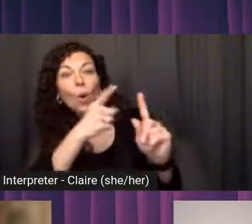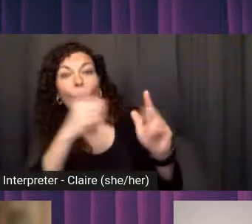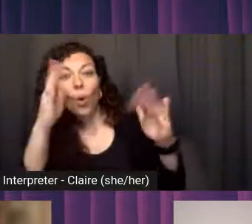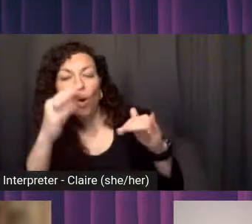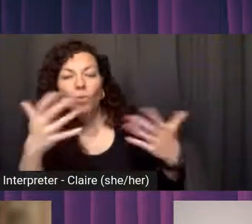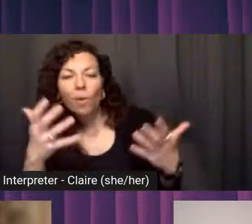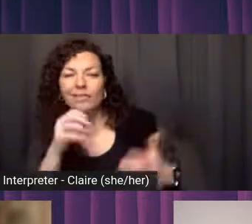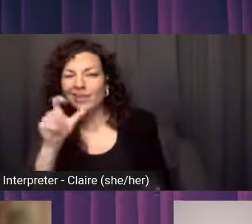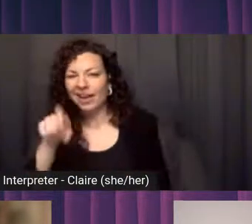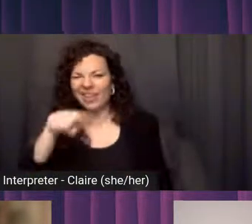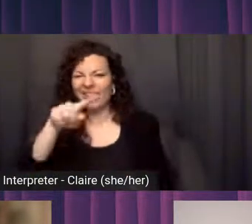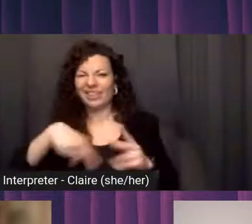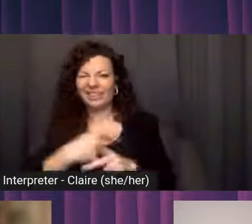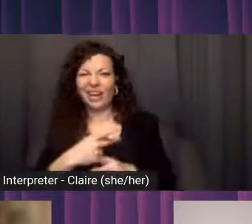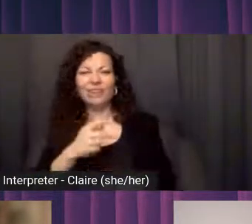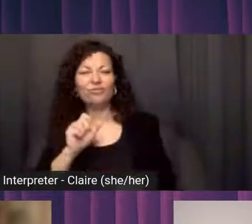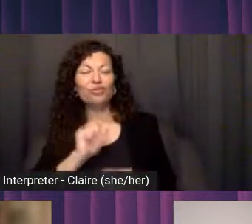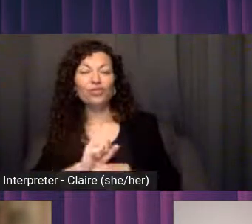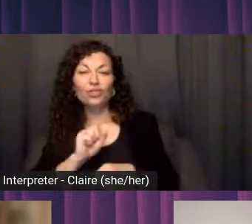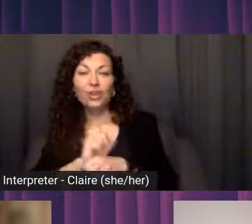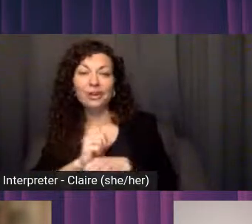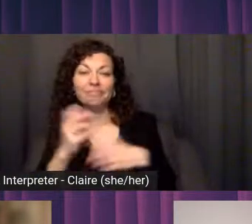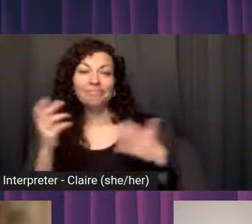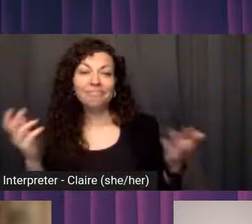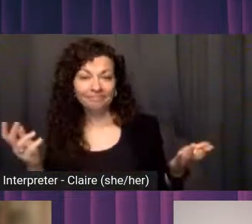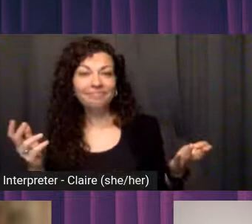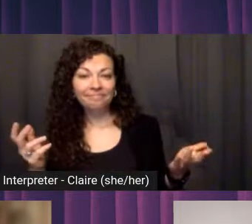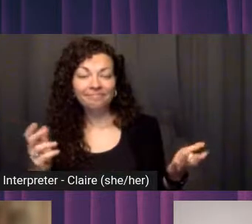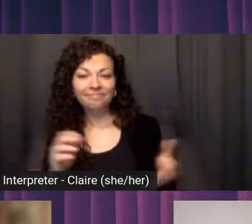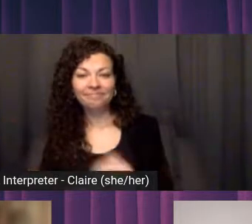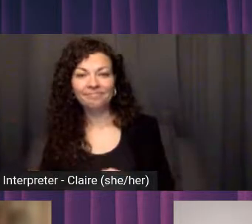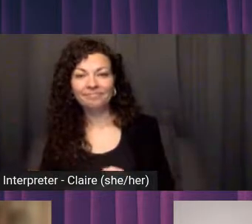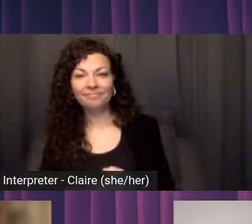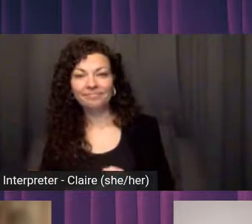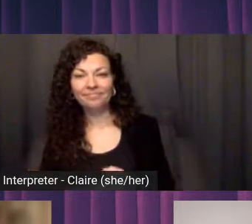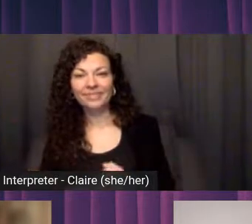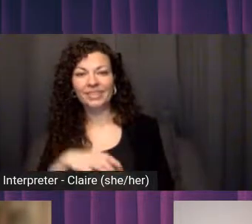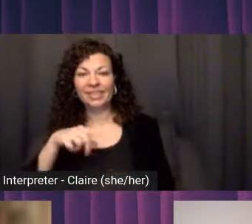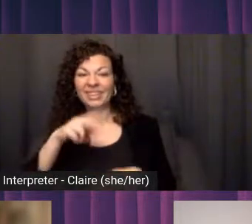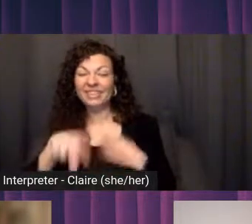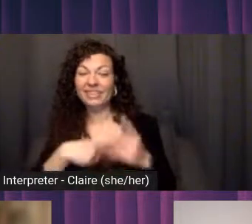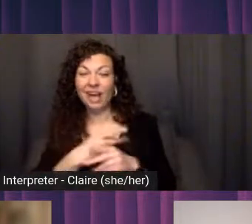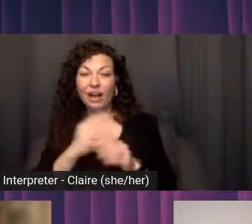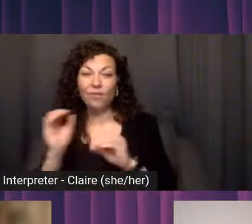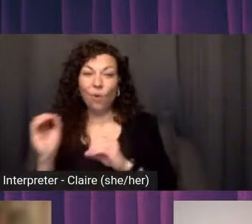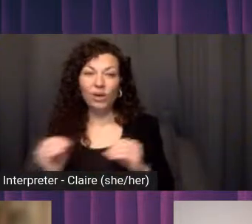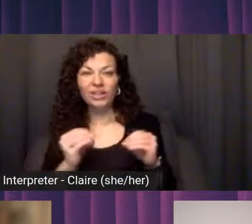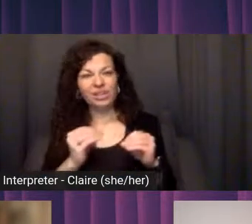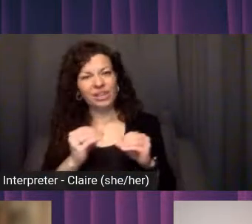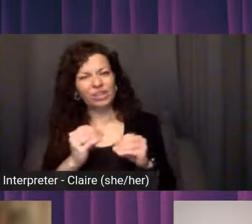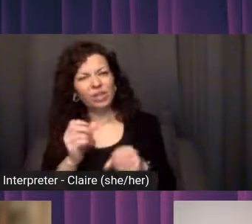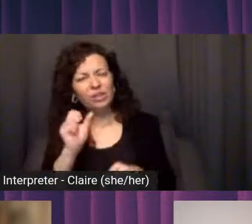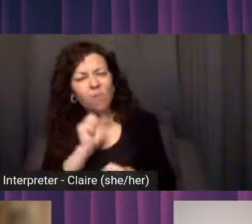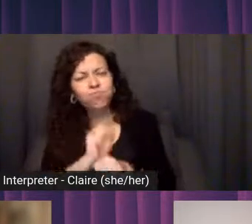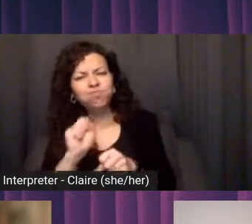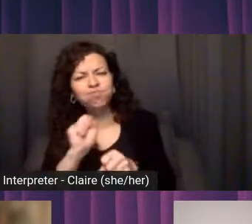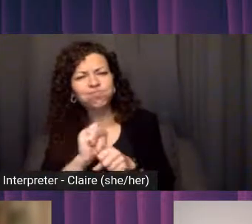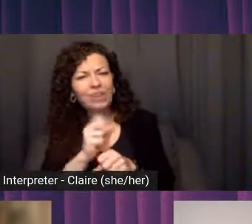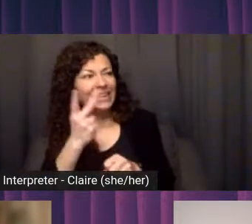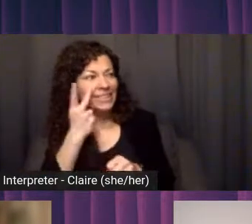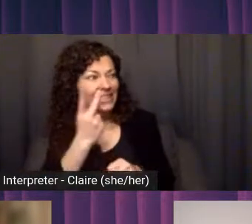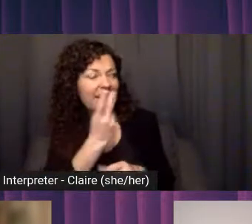not needing these sort of organizations that pick up where other people have really, really